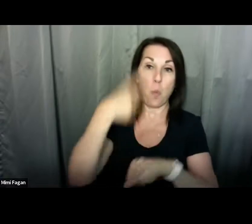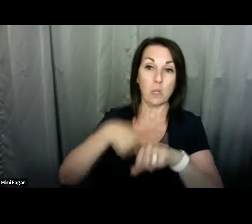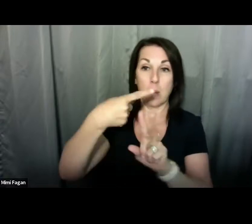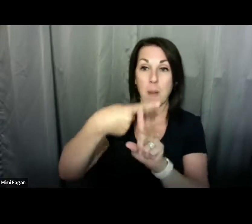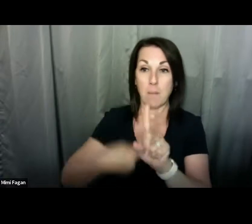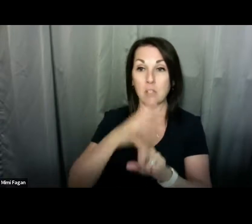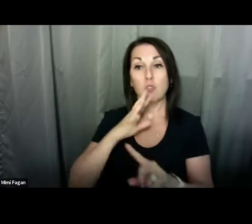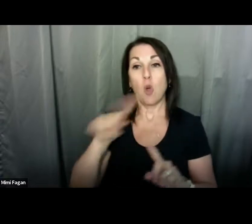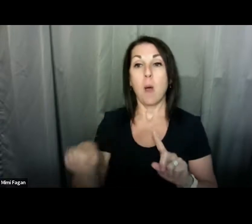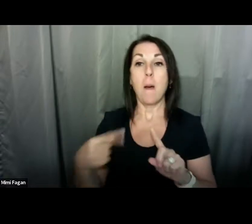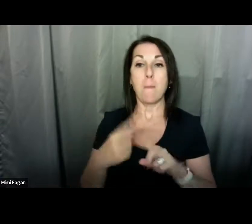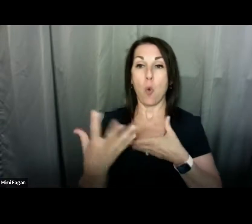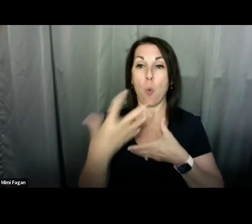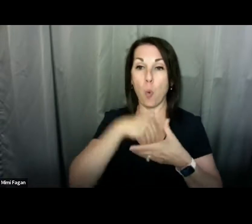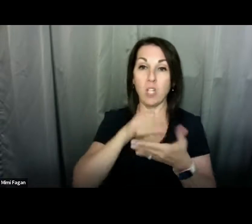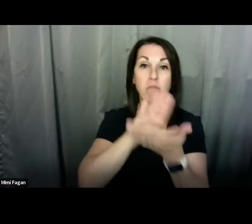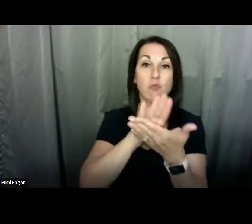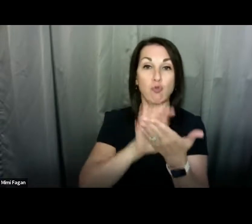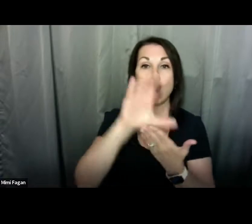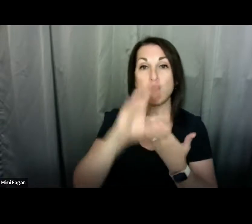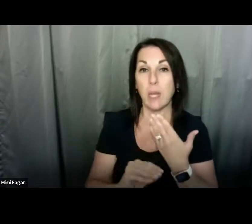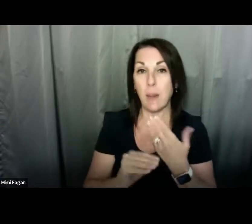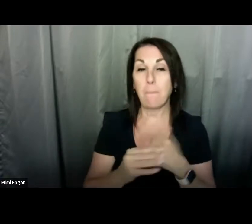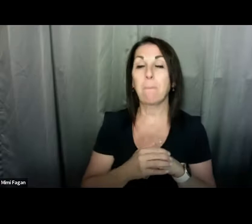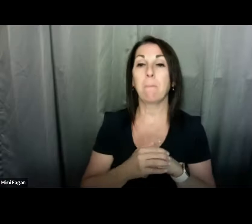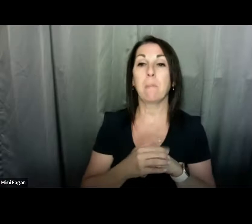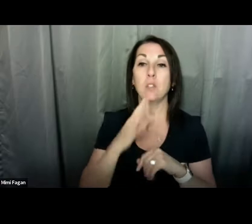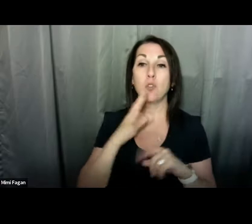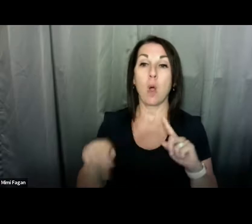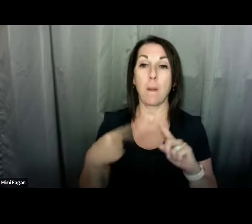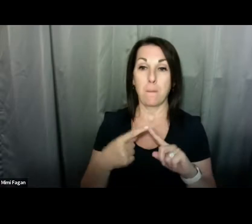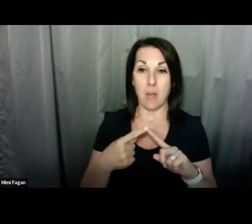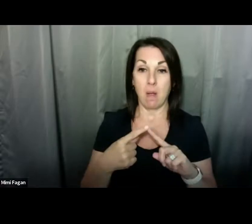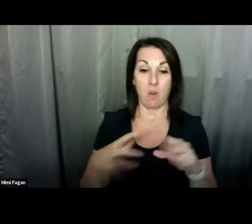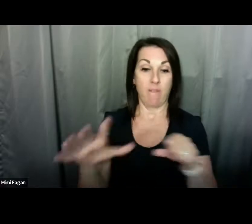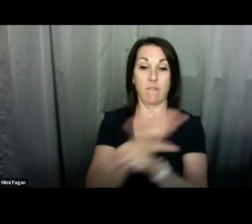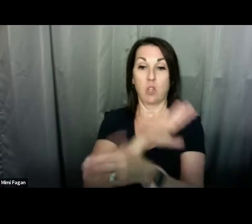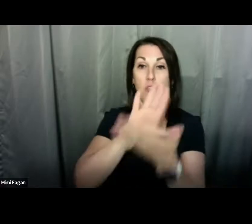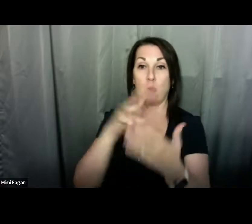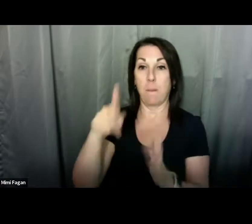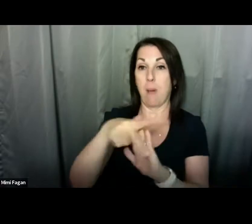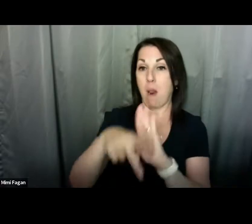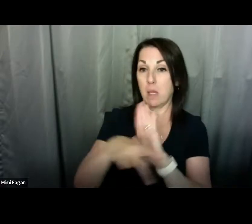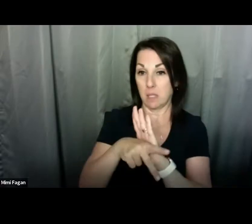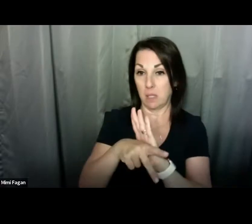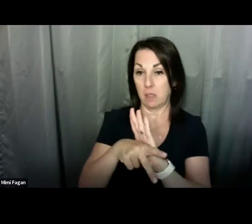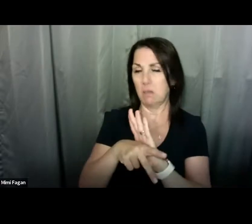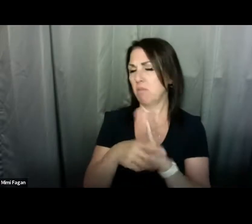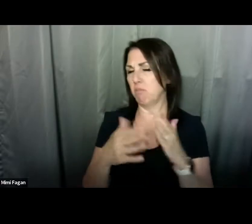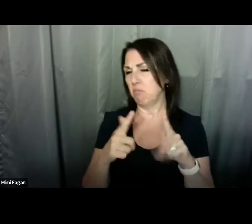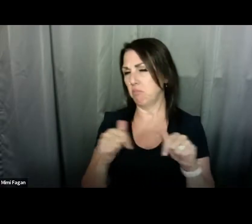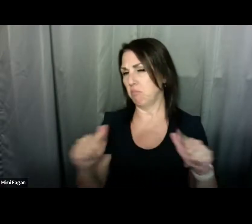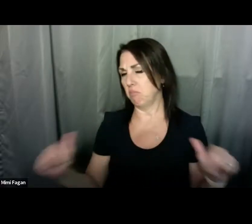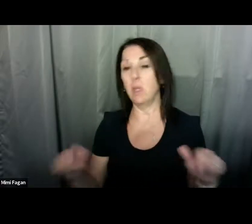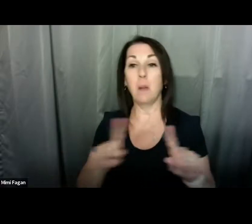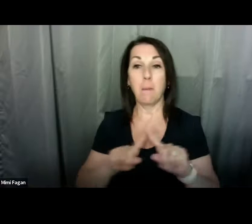talk about the whole inclusive school curriculum, talk about whole school policy, and so on. But we will